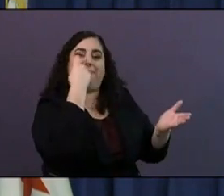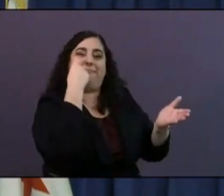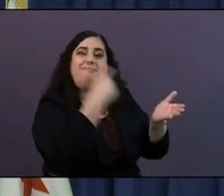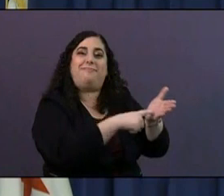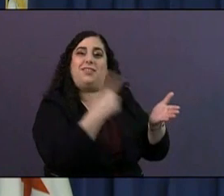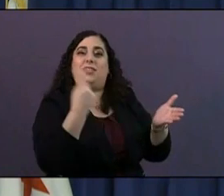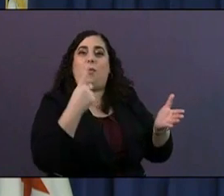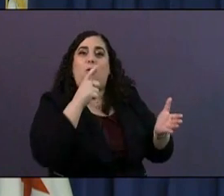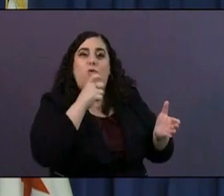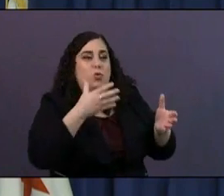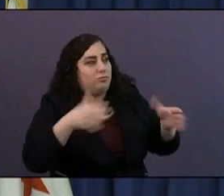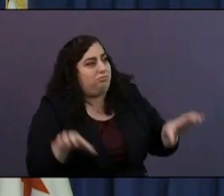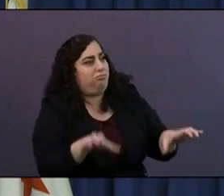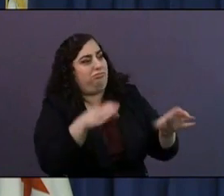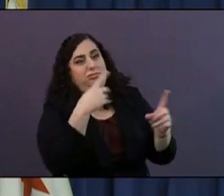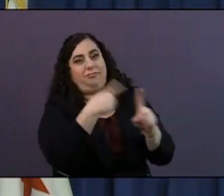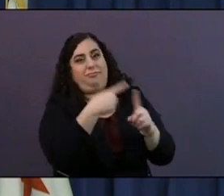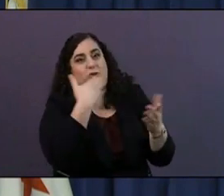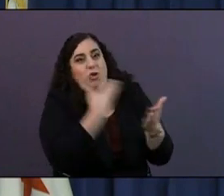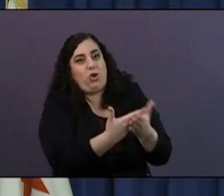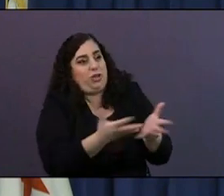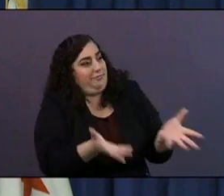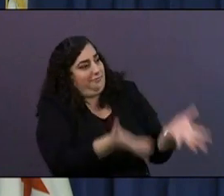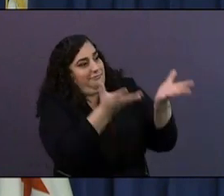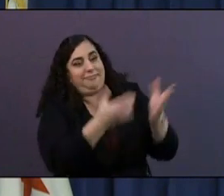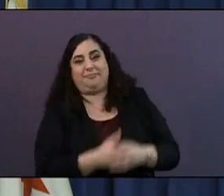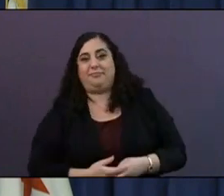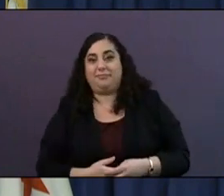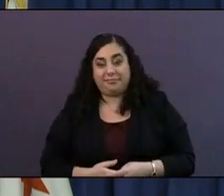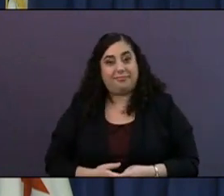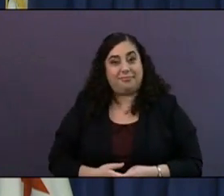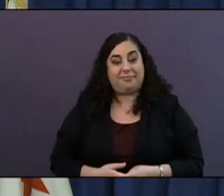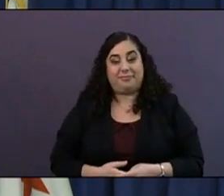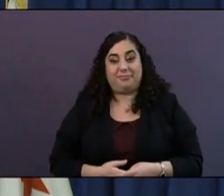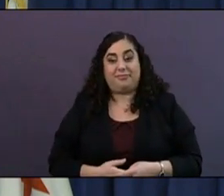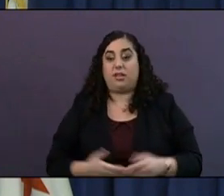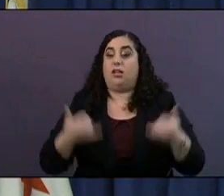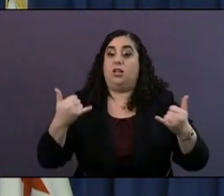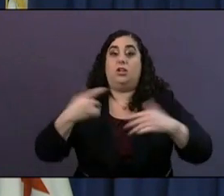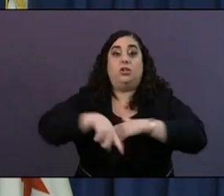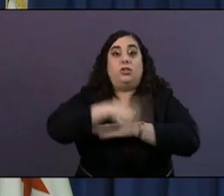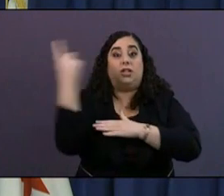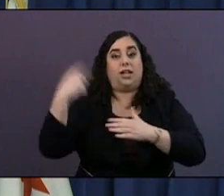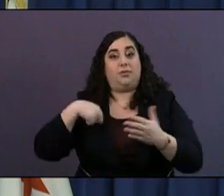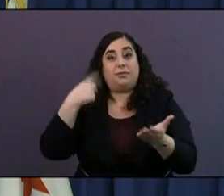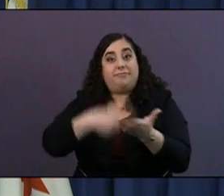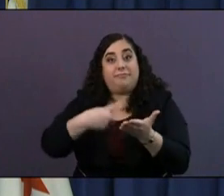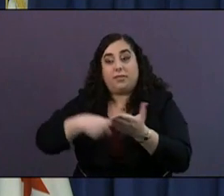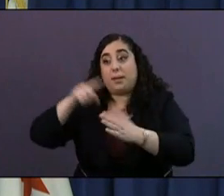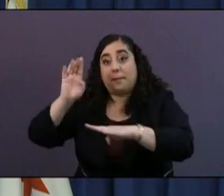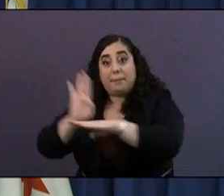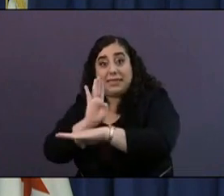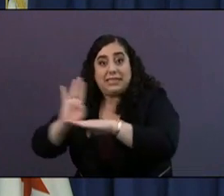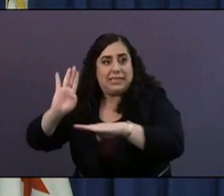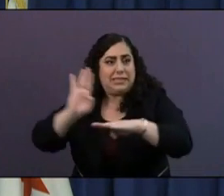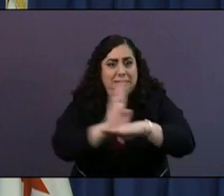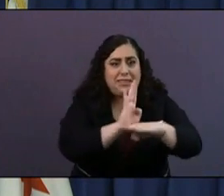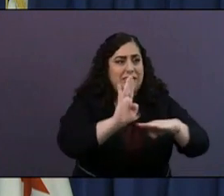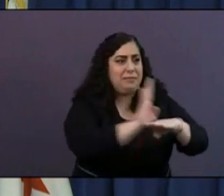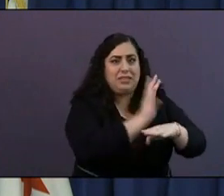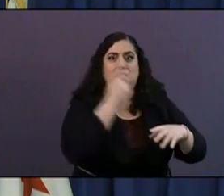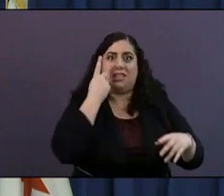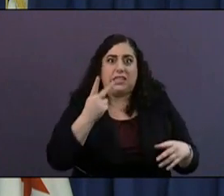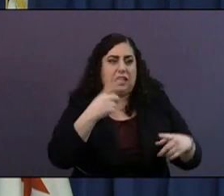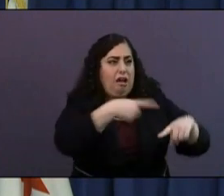up during this great time of need. Today we've been discussing how businesses have changed their operations for this new